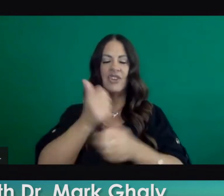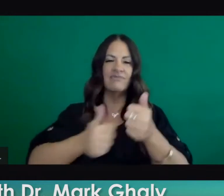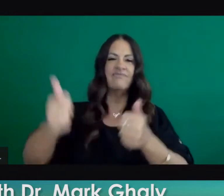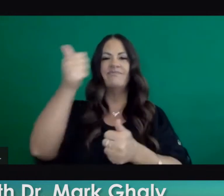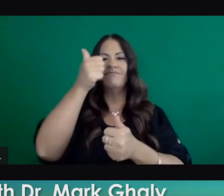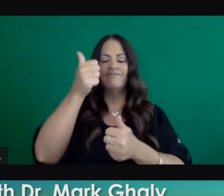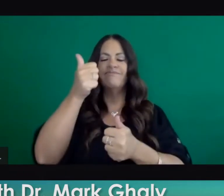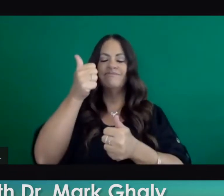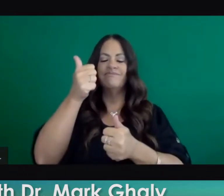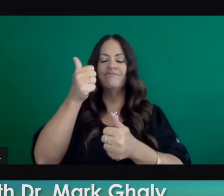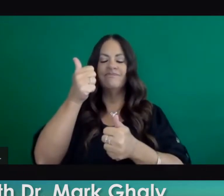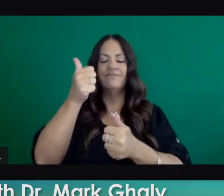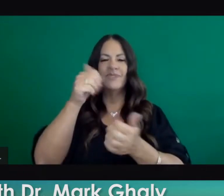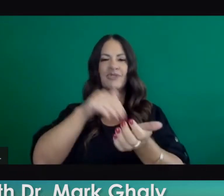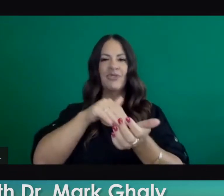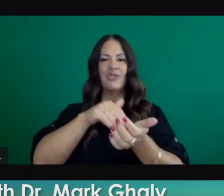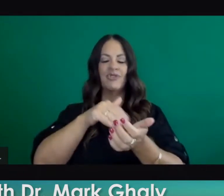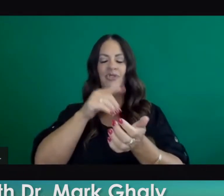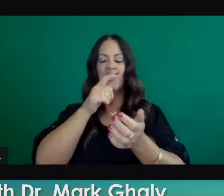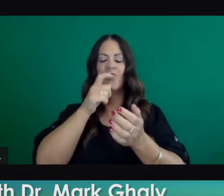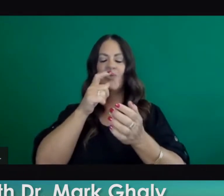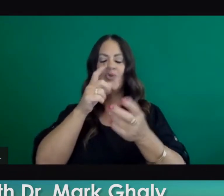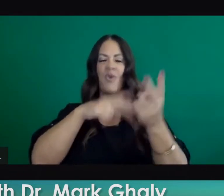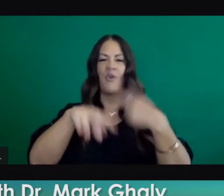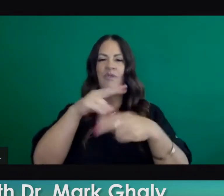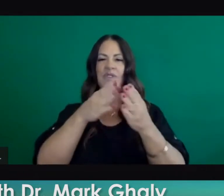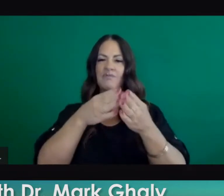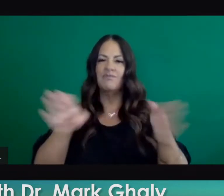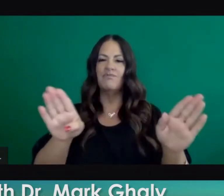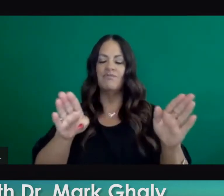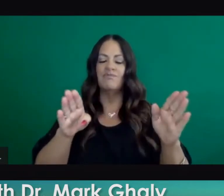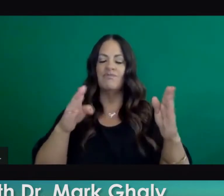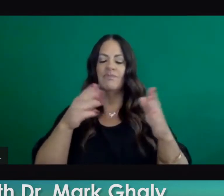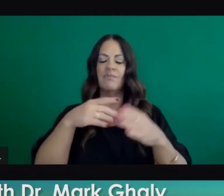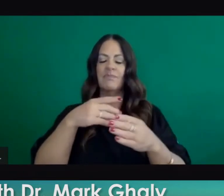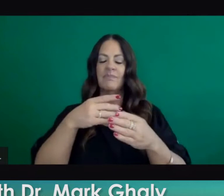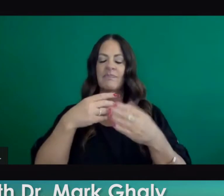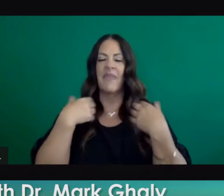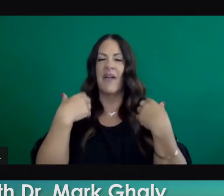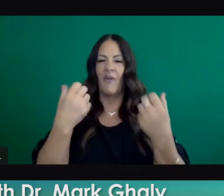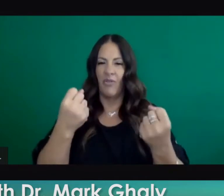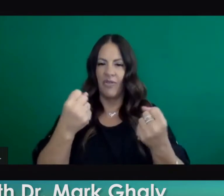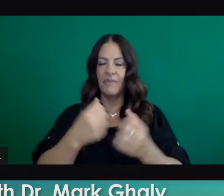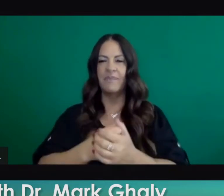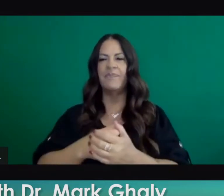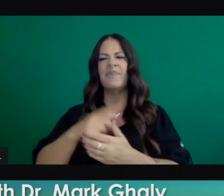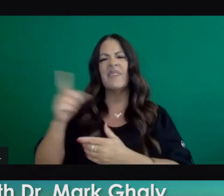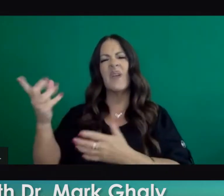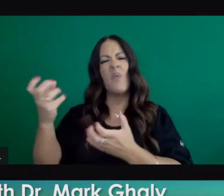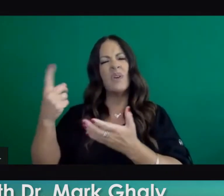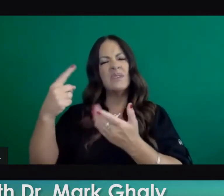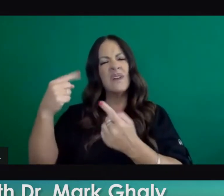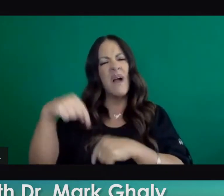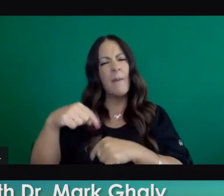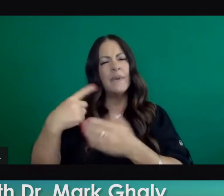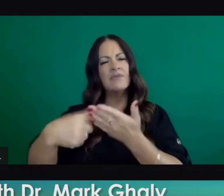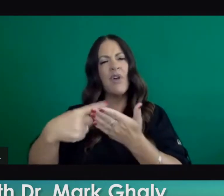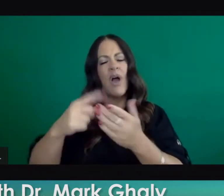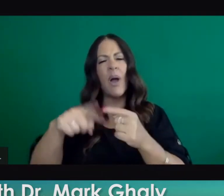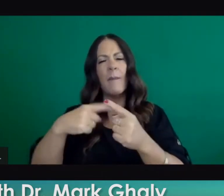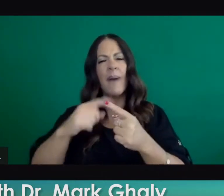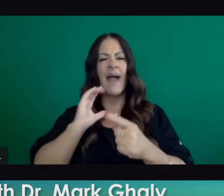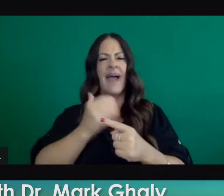will be joining us for a conversation around behavioral health and the issues that so many of us are facing as